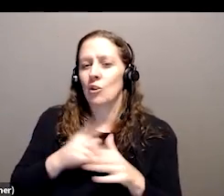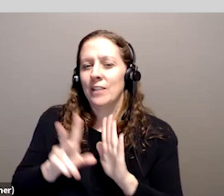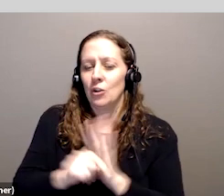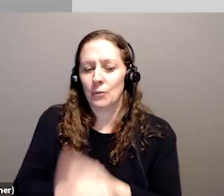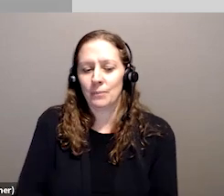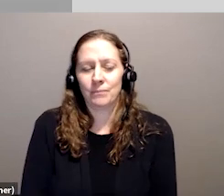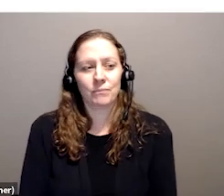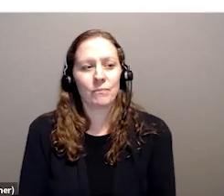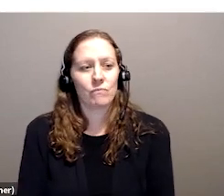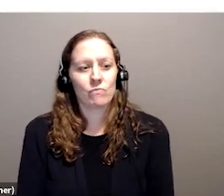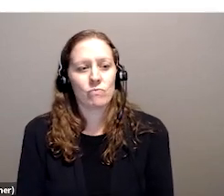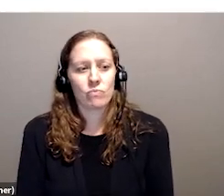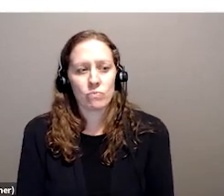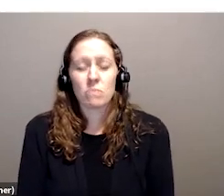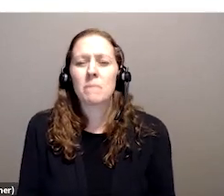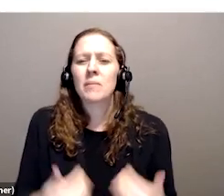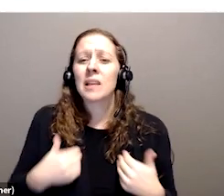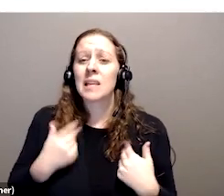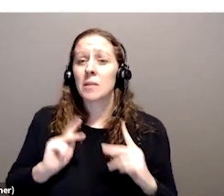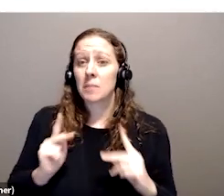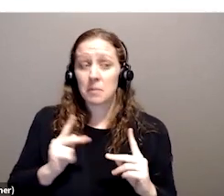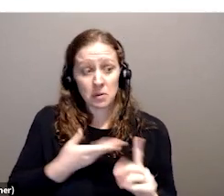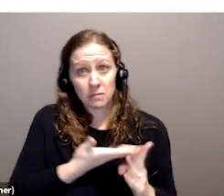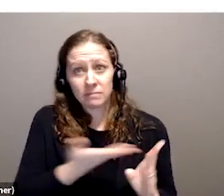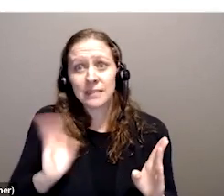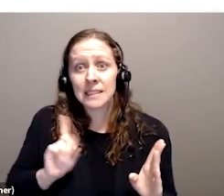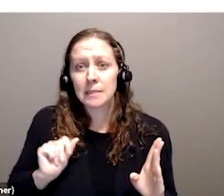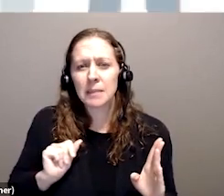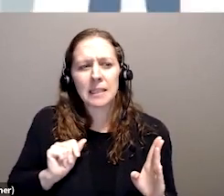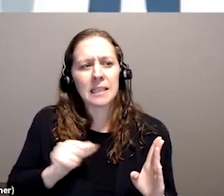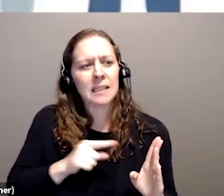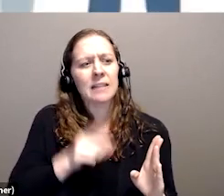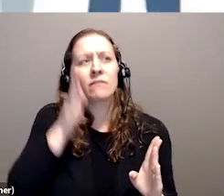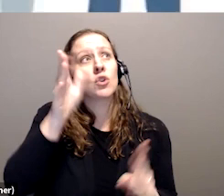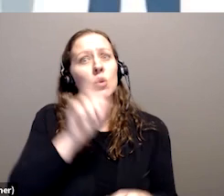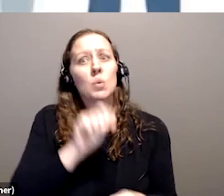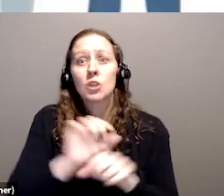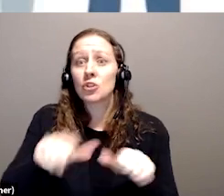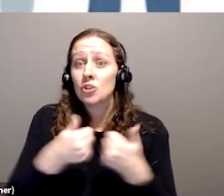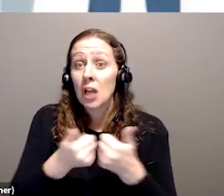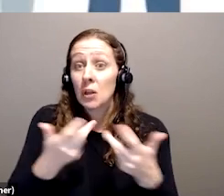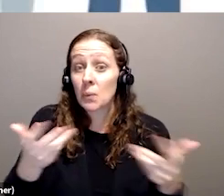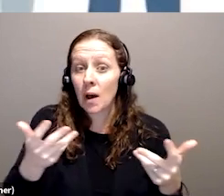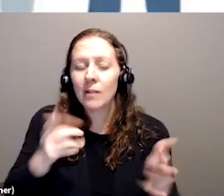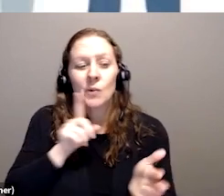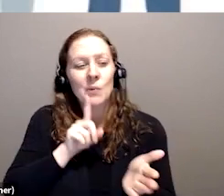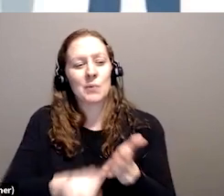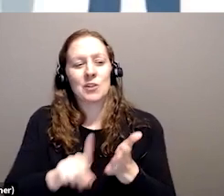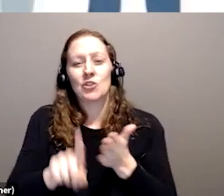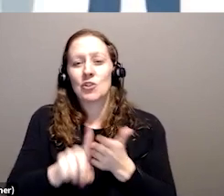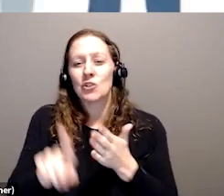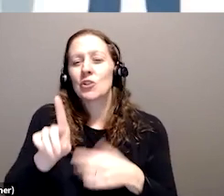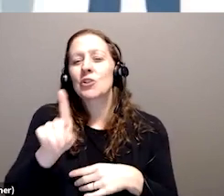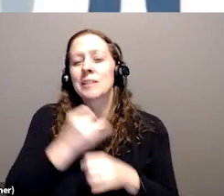What challenges do young people with disabilities face in the future of work? researchers at the Institute for Work and Health